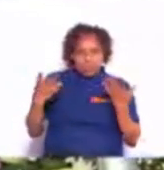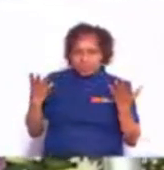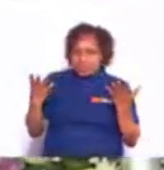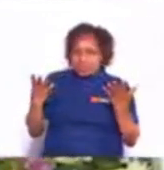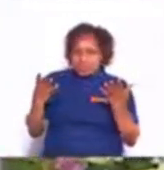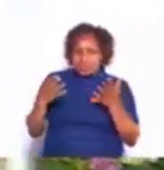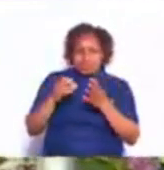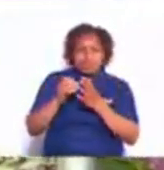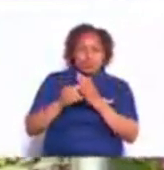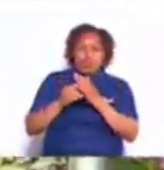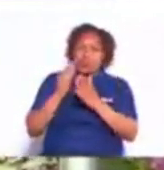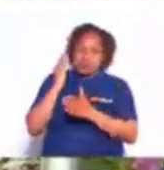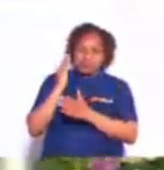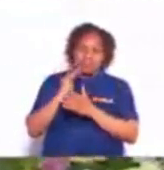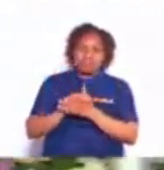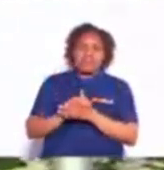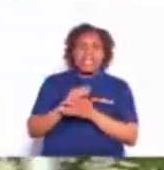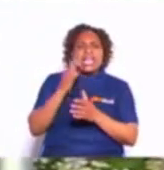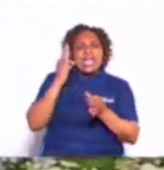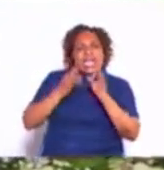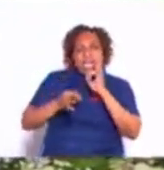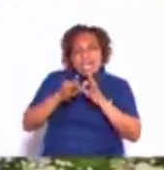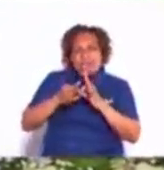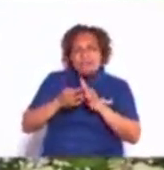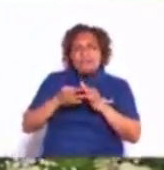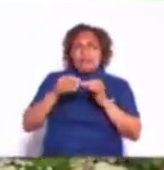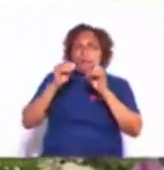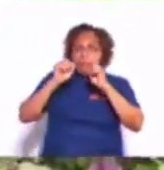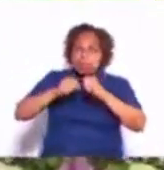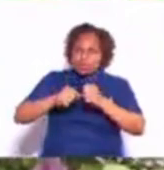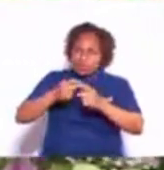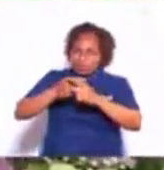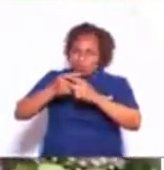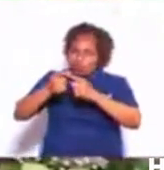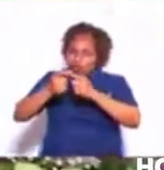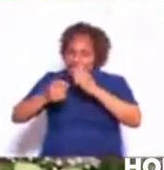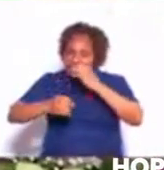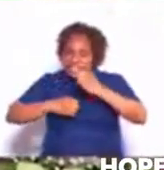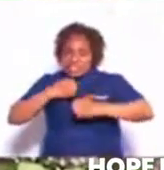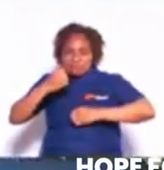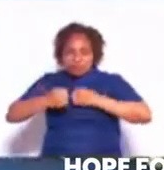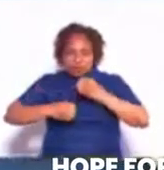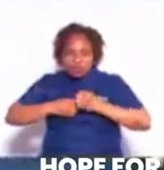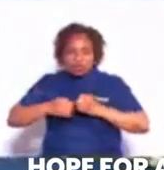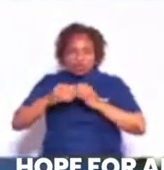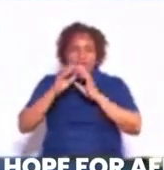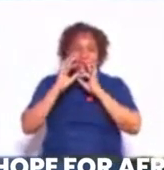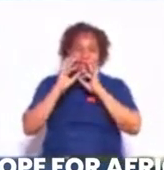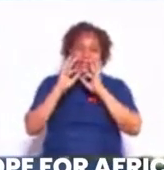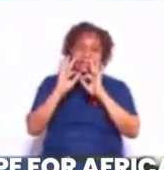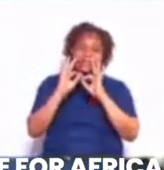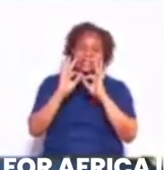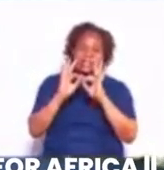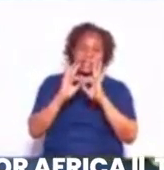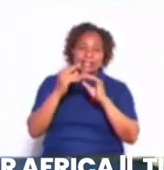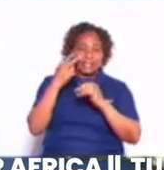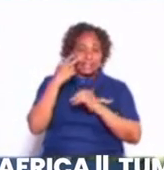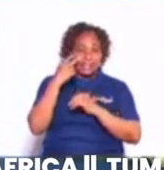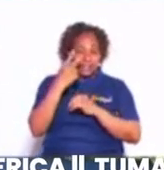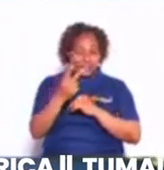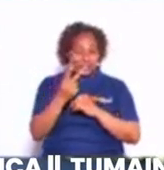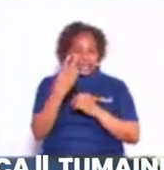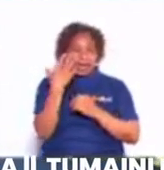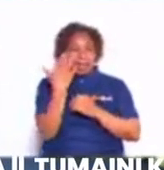But if she was being trained in emotional intelligence, you can see the paper